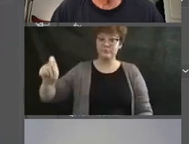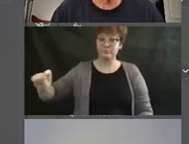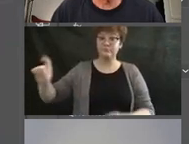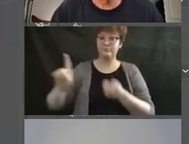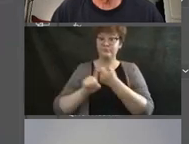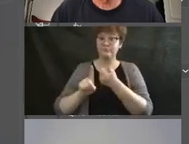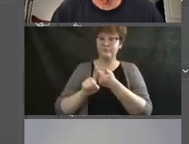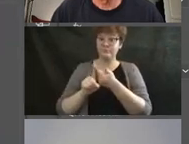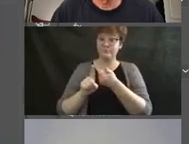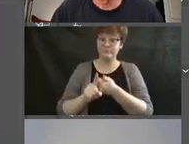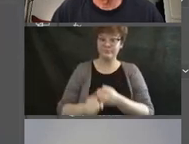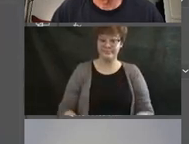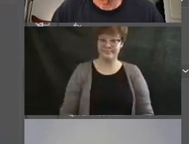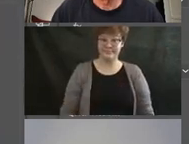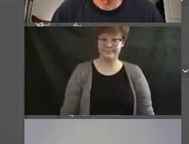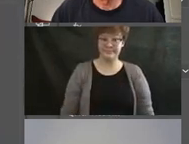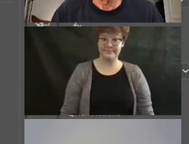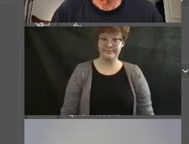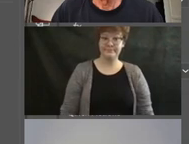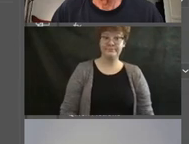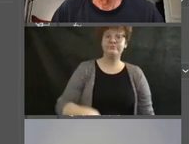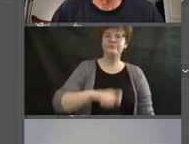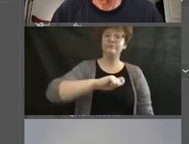Little wavy lines.